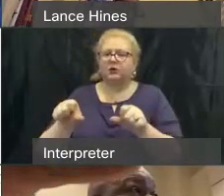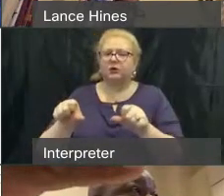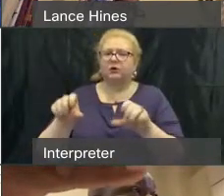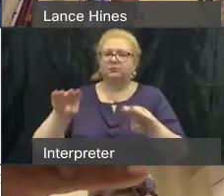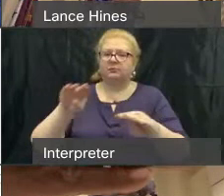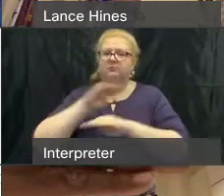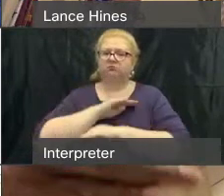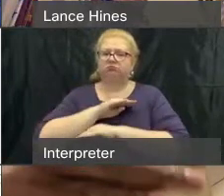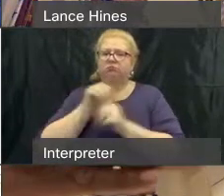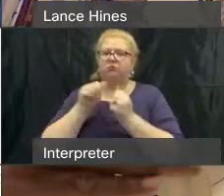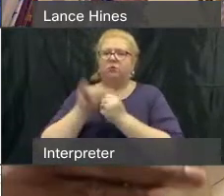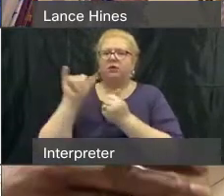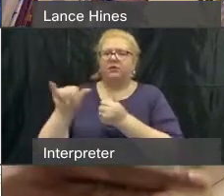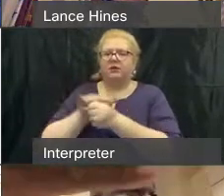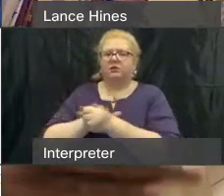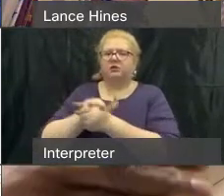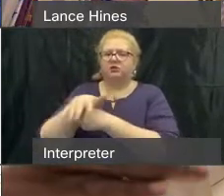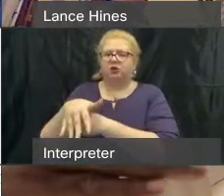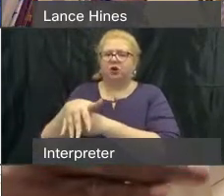funds.